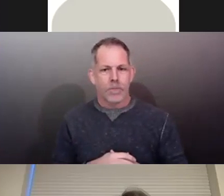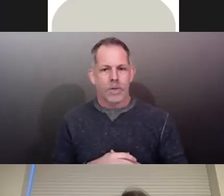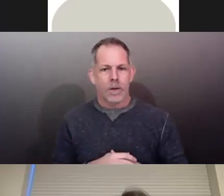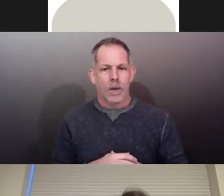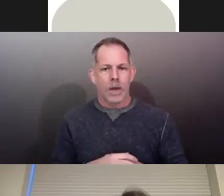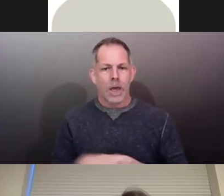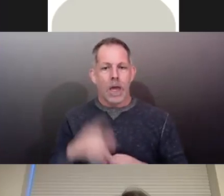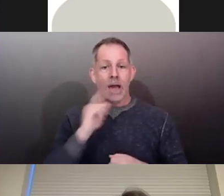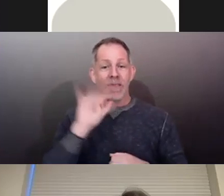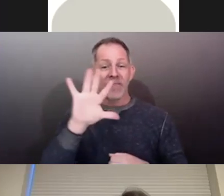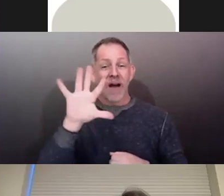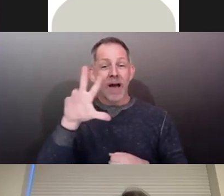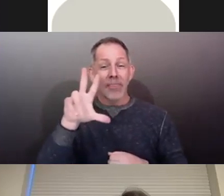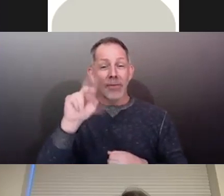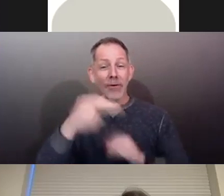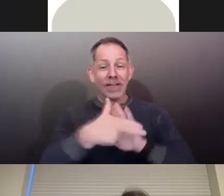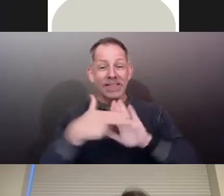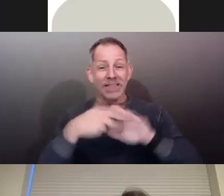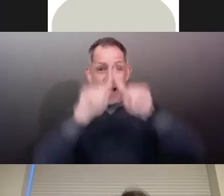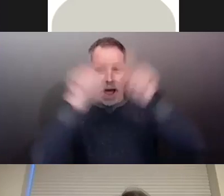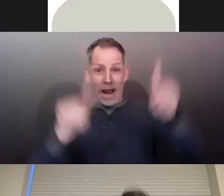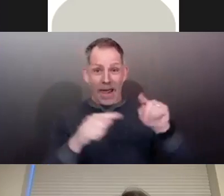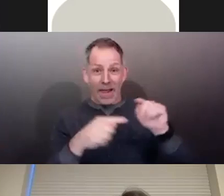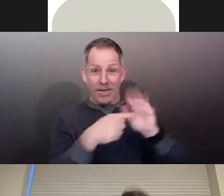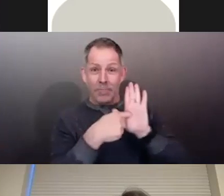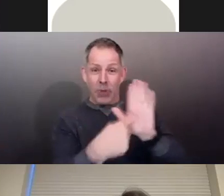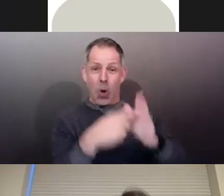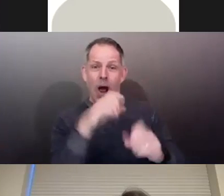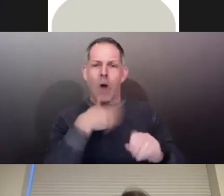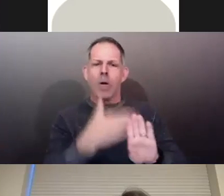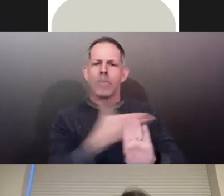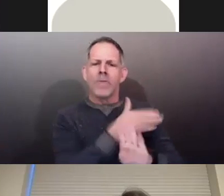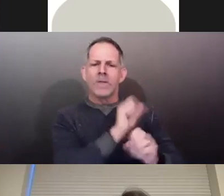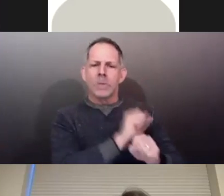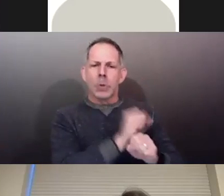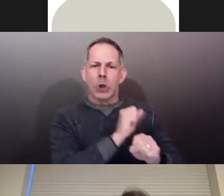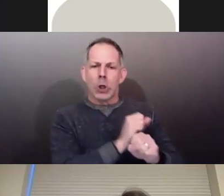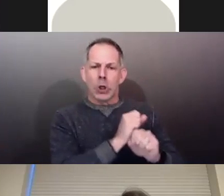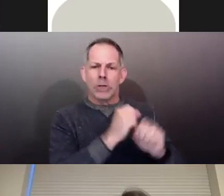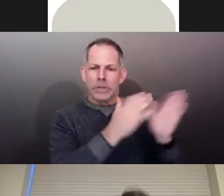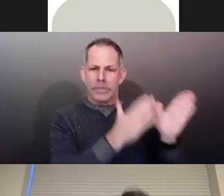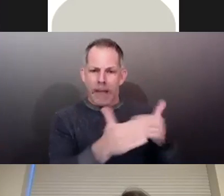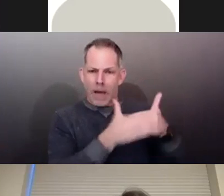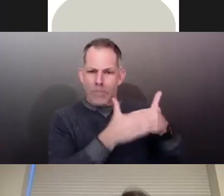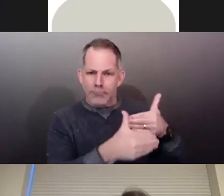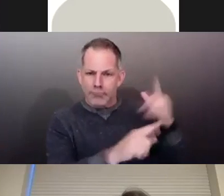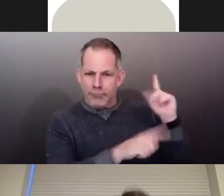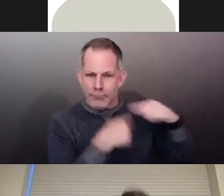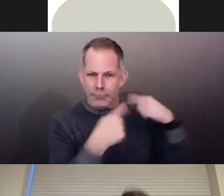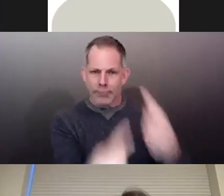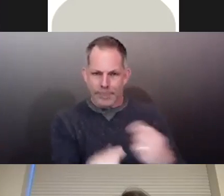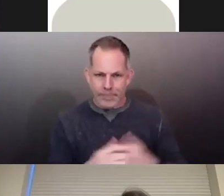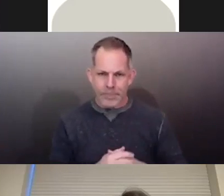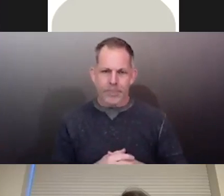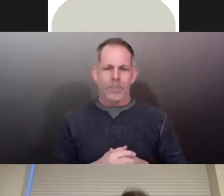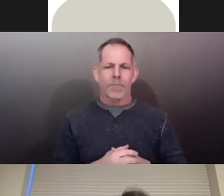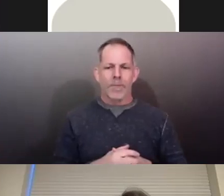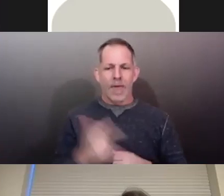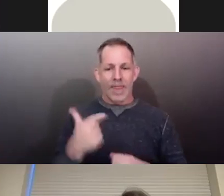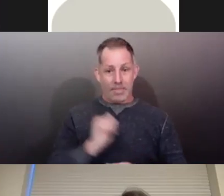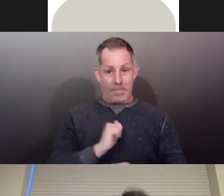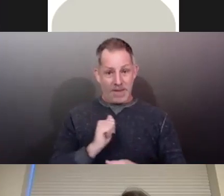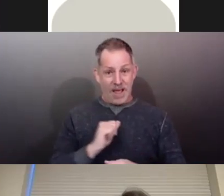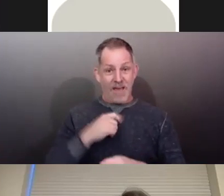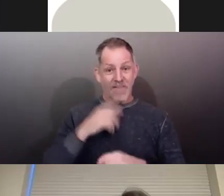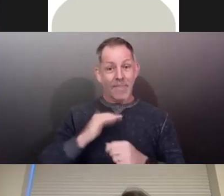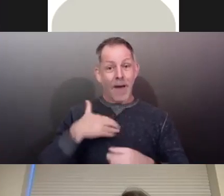knew we had to really rely on ourselves and our partnerships. We're now in a position where we can take care of most needs ourselves